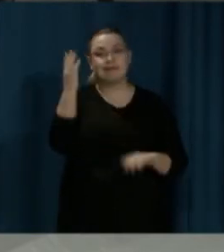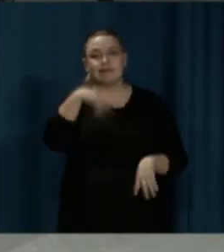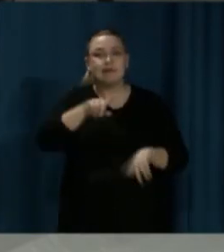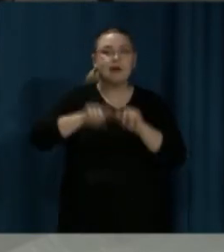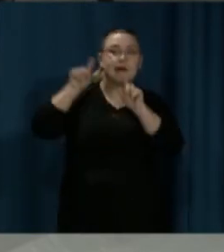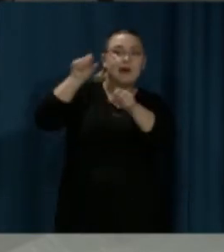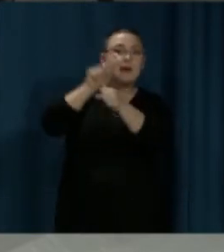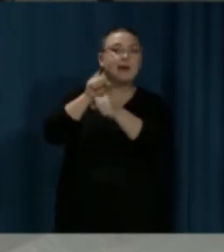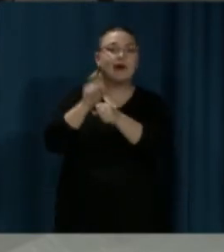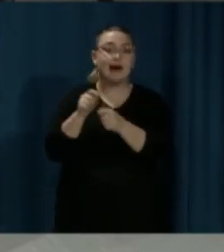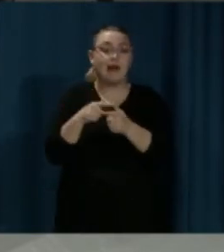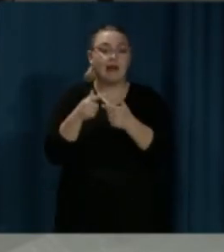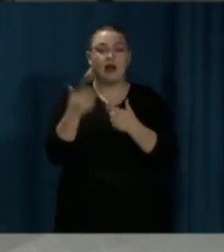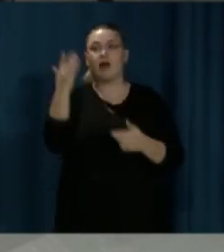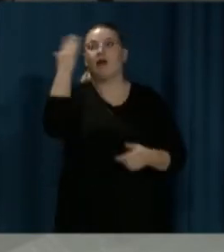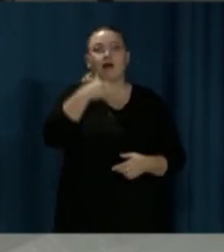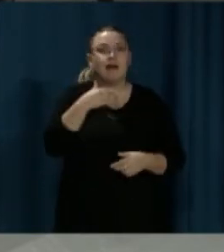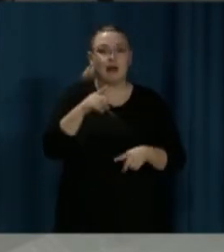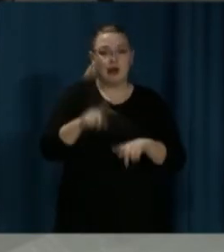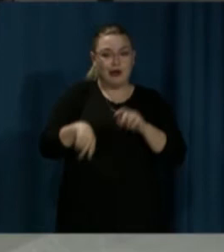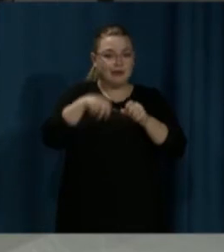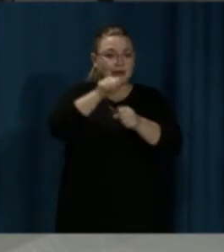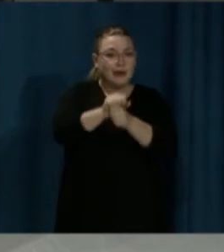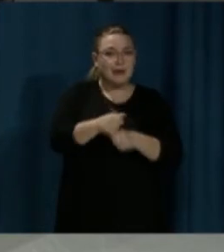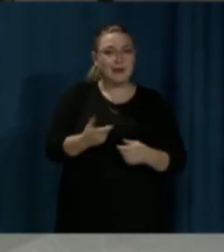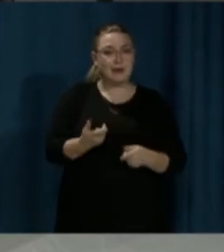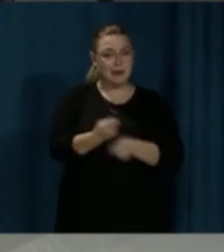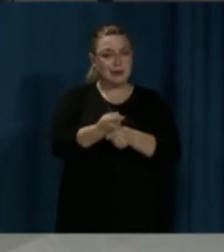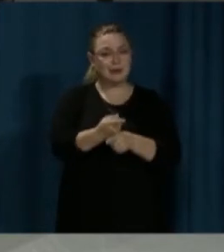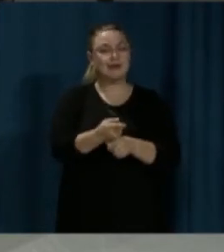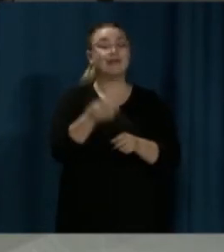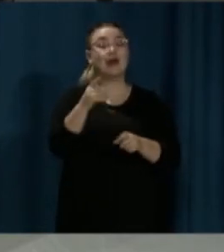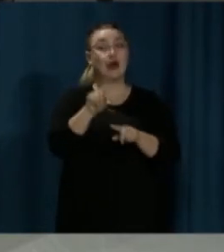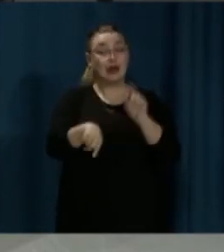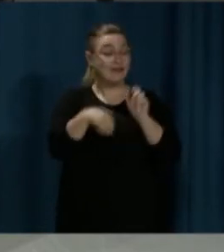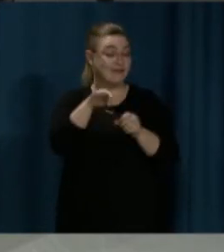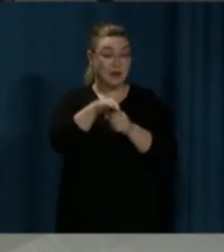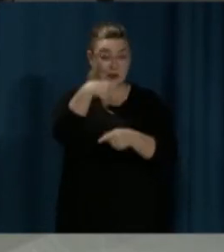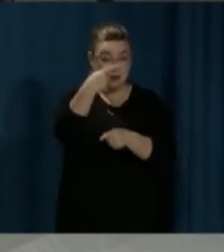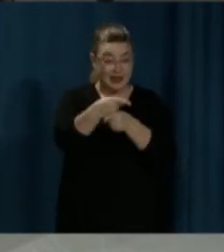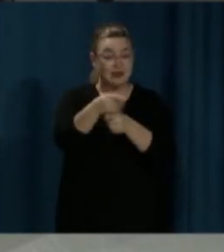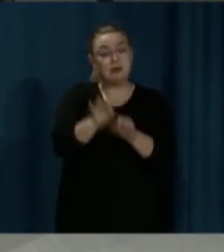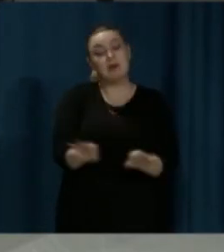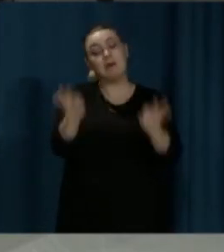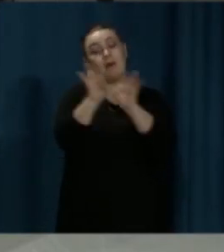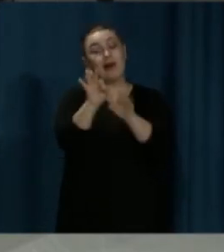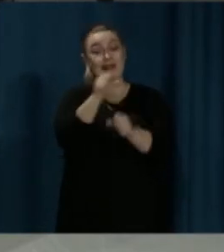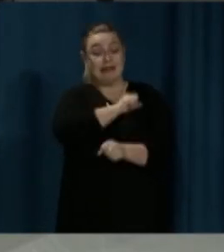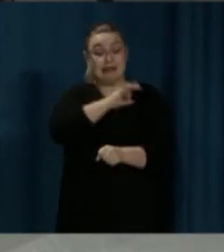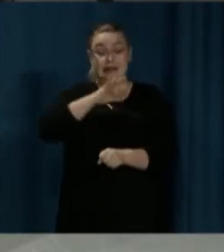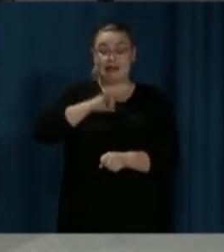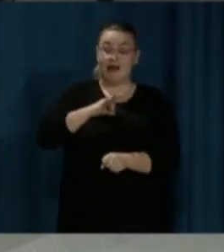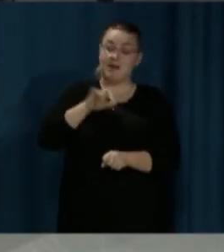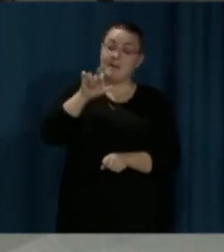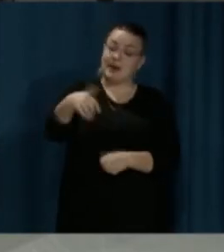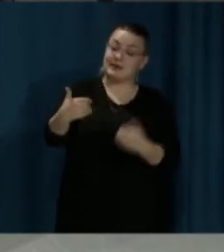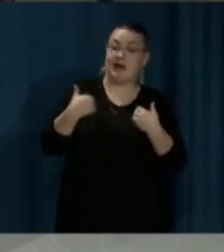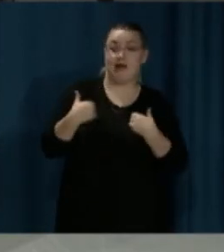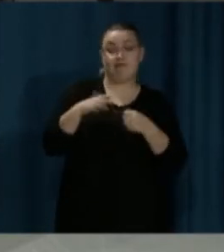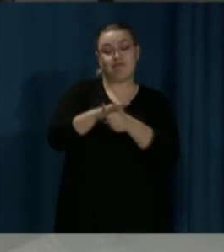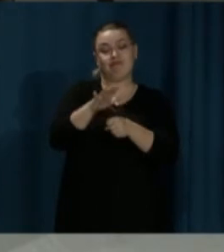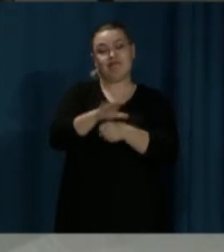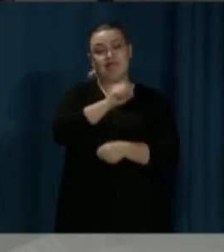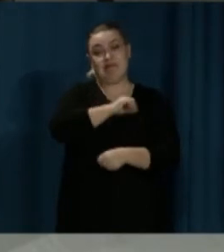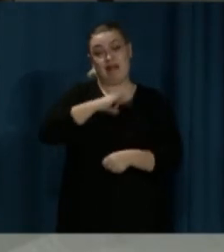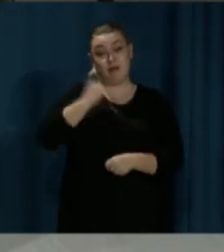or whatever? So yeah, I think having enough people to be able to work those polling locations, or taking advantage of